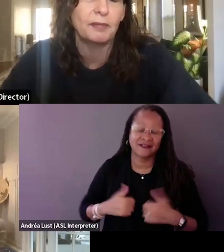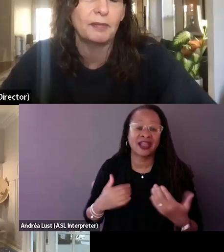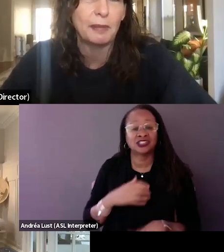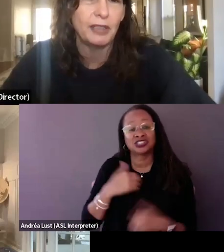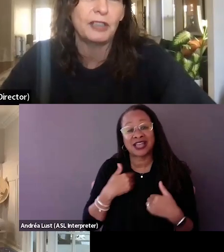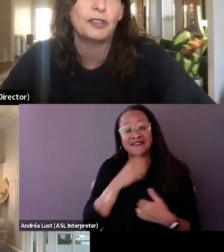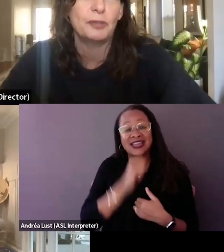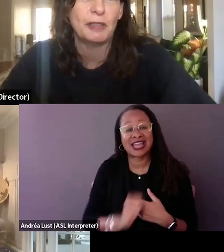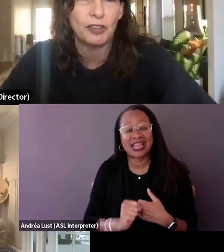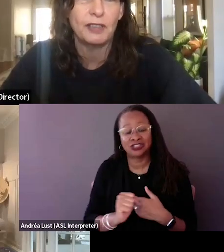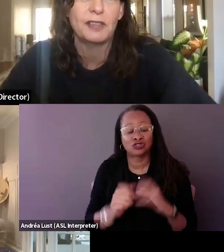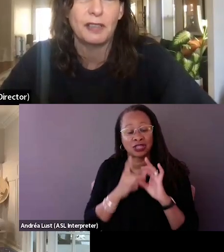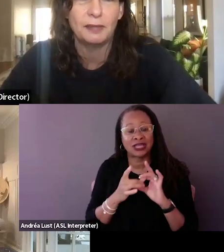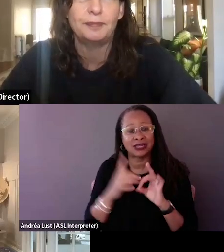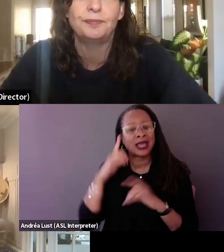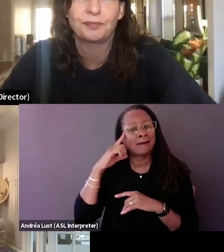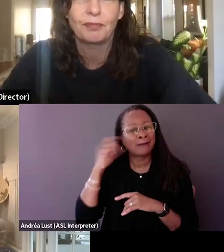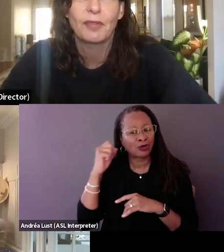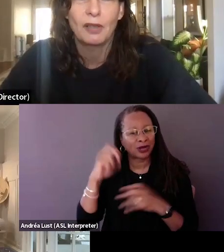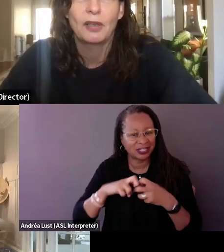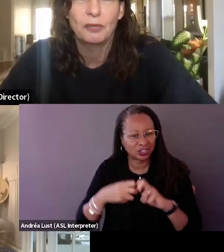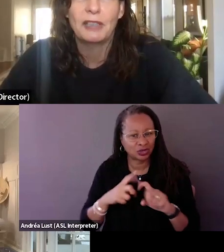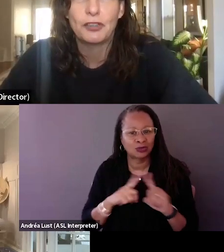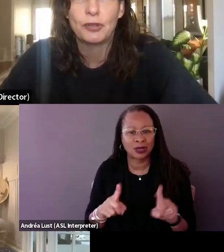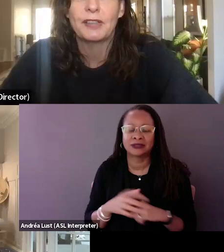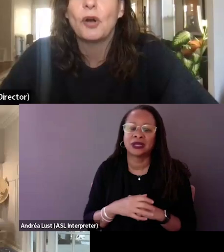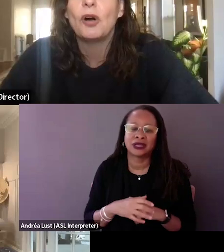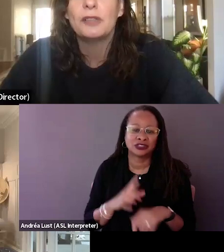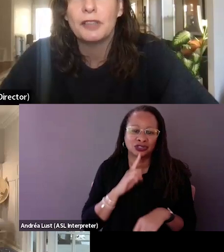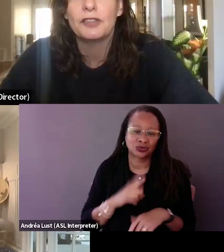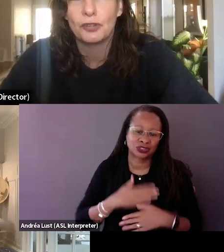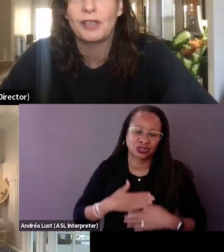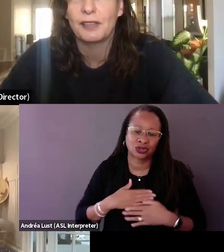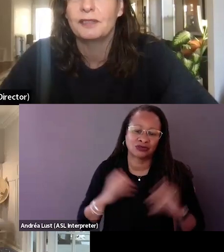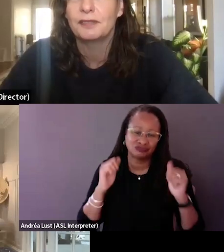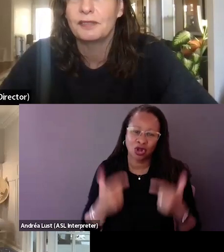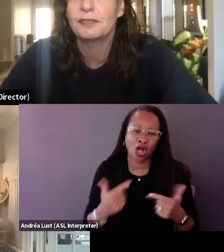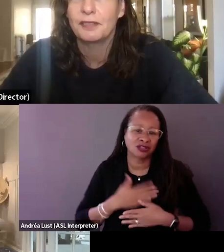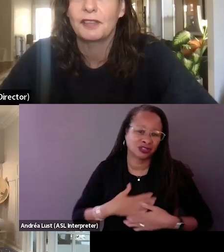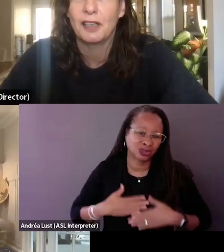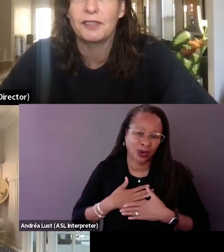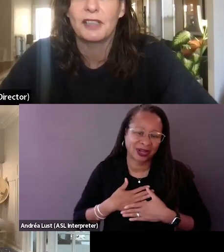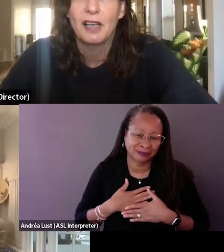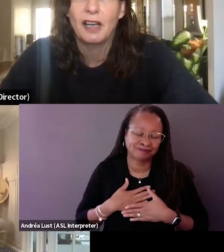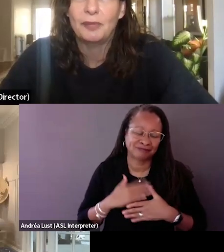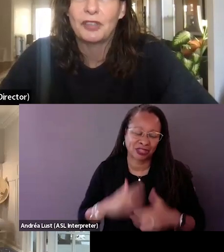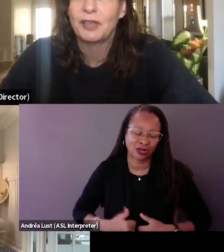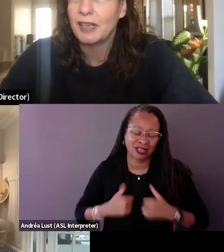age-related memory issues, but she's really enjoying. They're all enjoying their